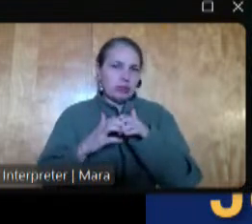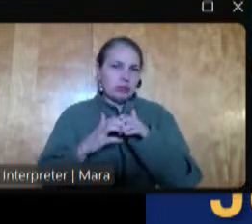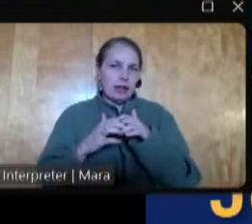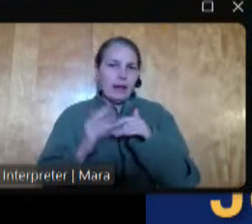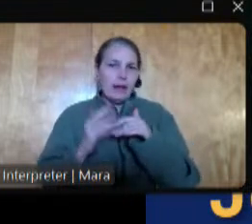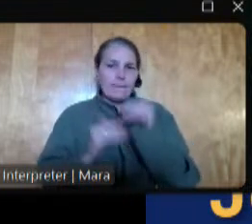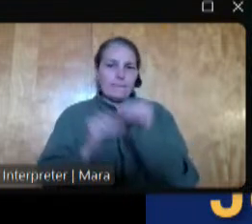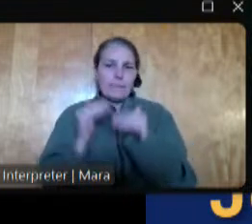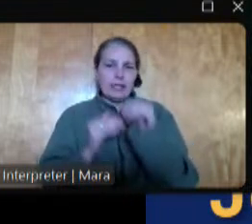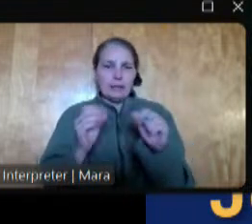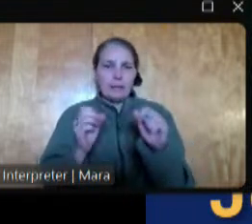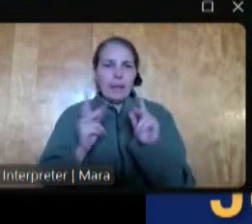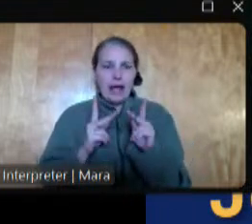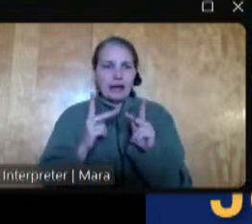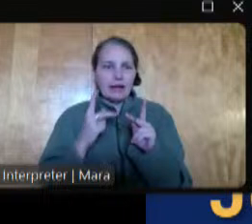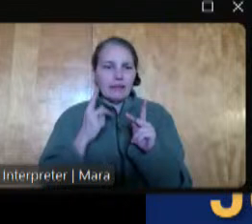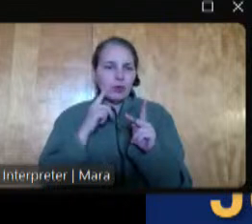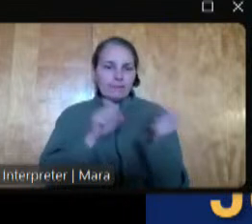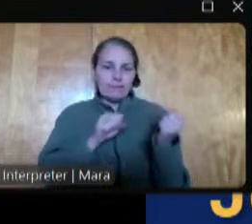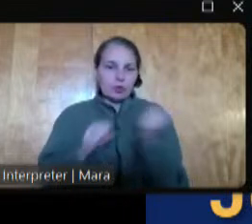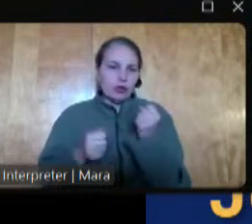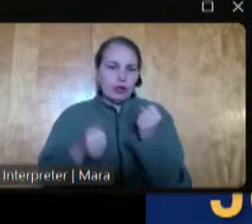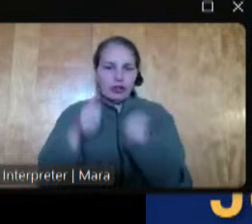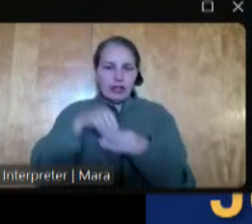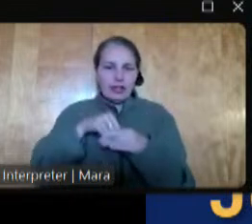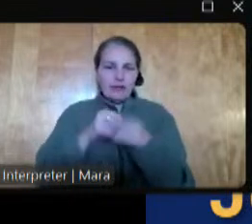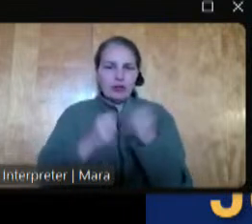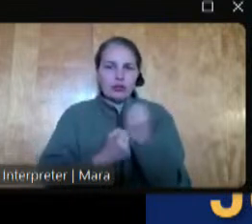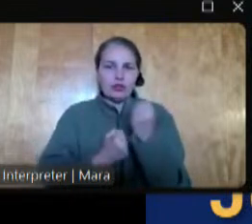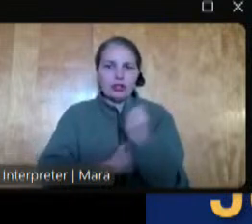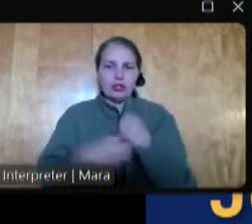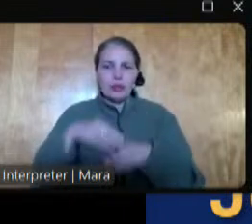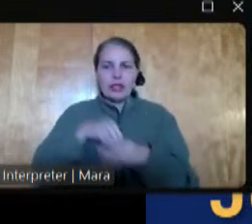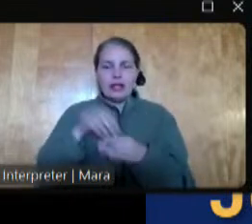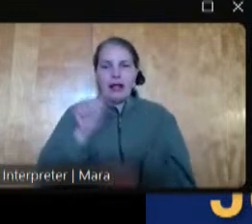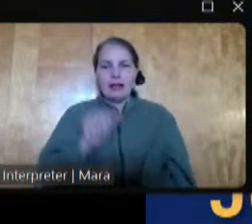our infrastructure in Altadena community.